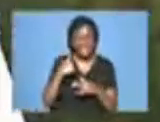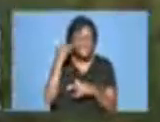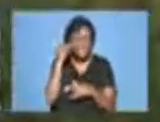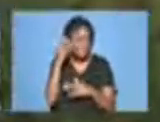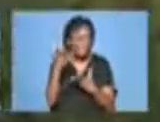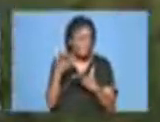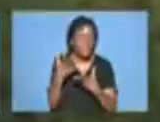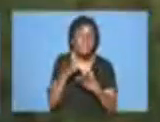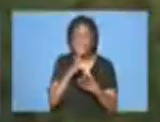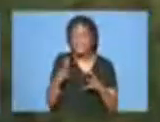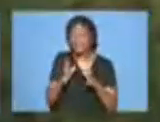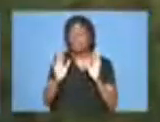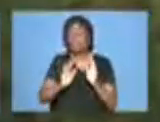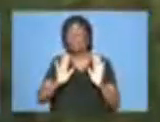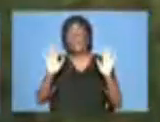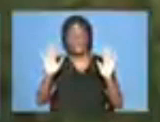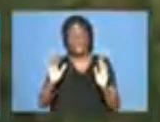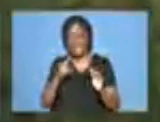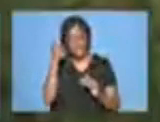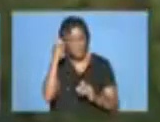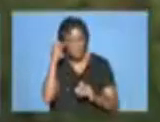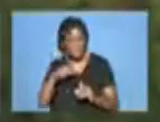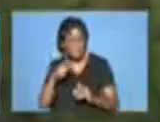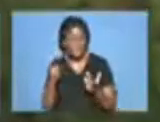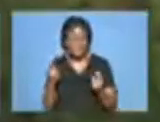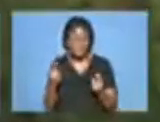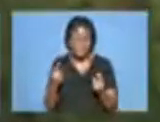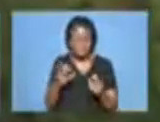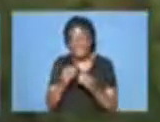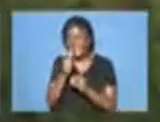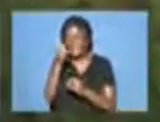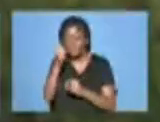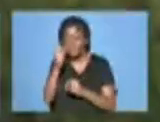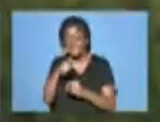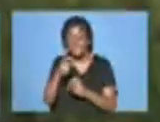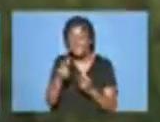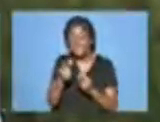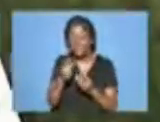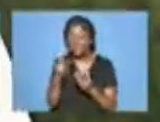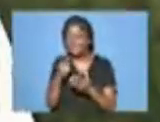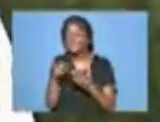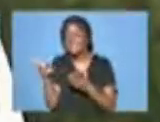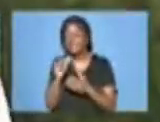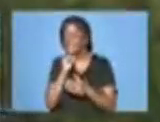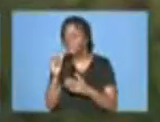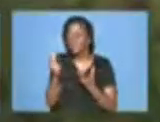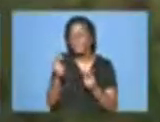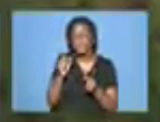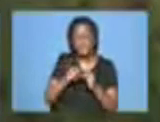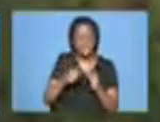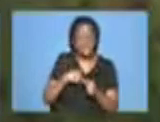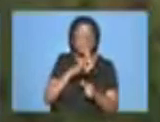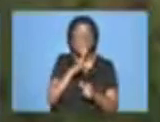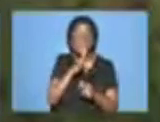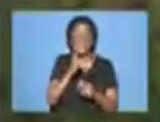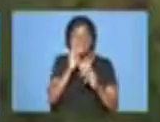to be great, so I knew that I needed to do the extra. I had to do what they weren't doing so that I would be the one to come out on